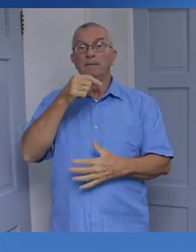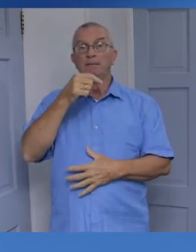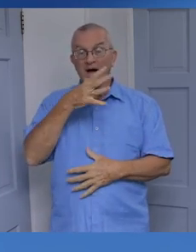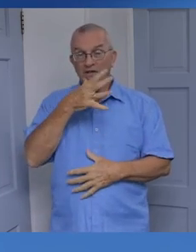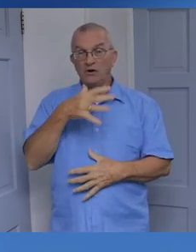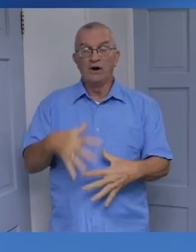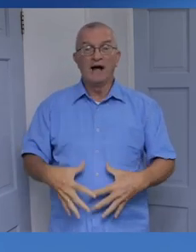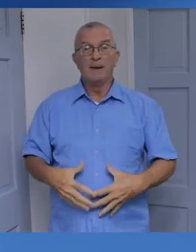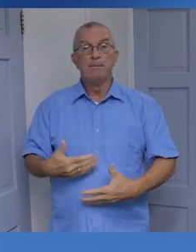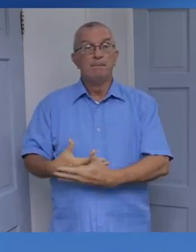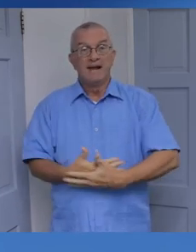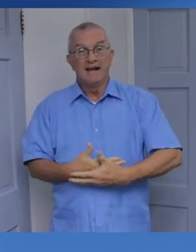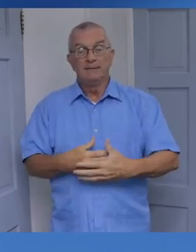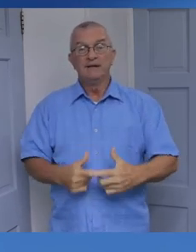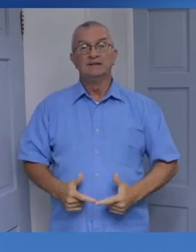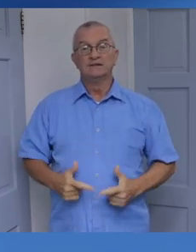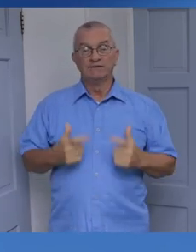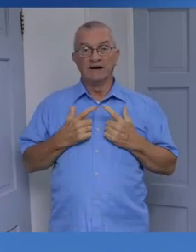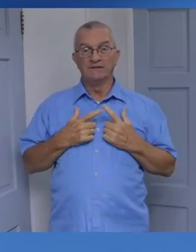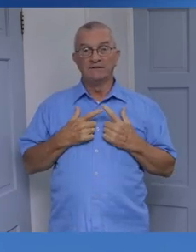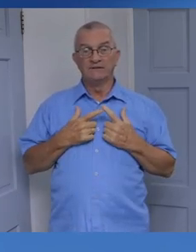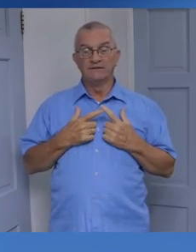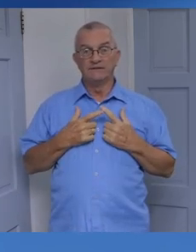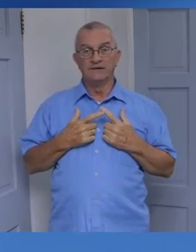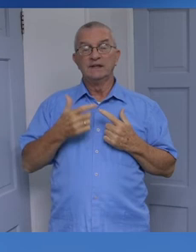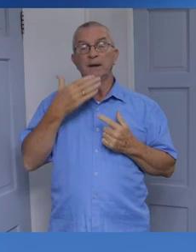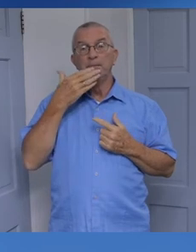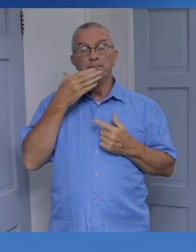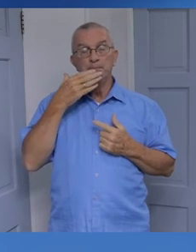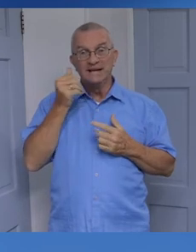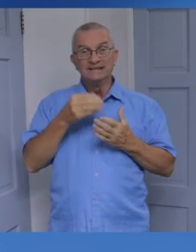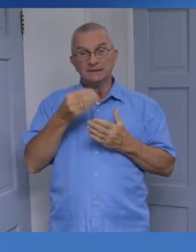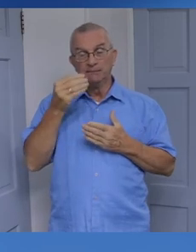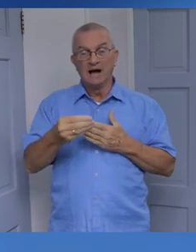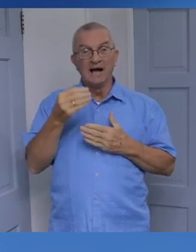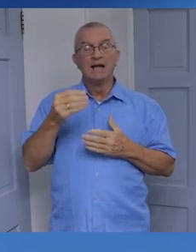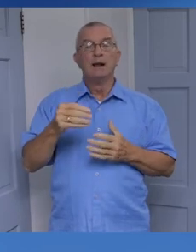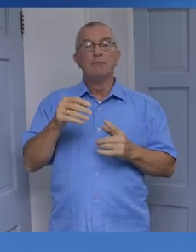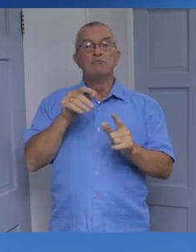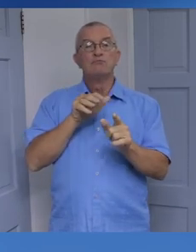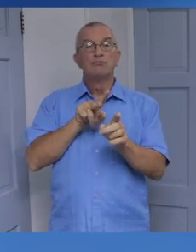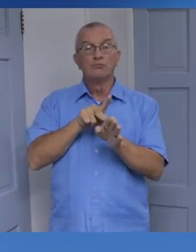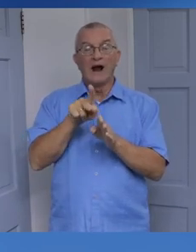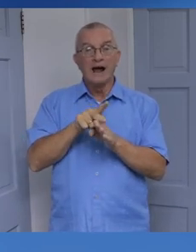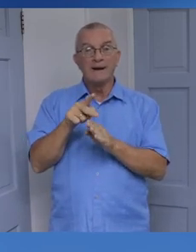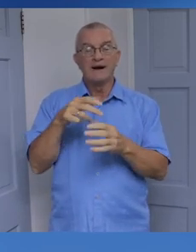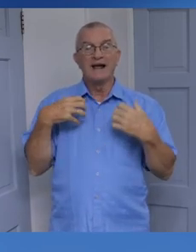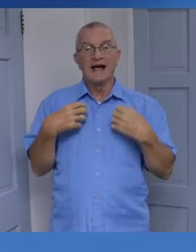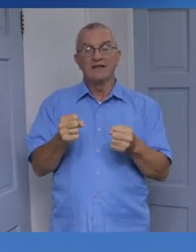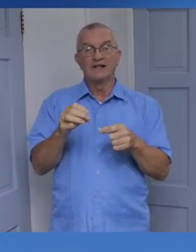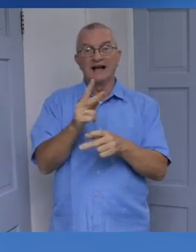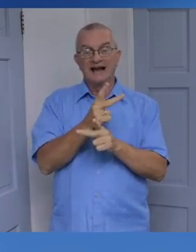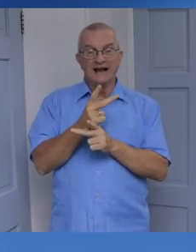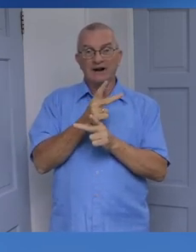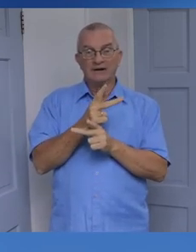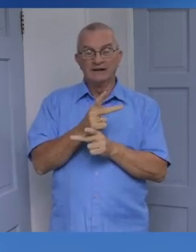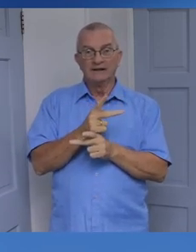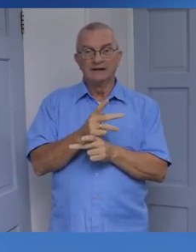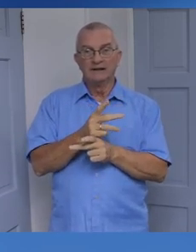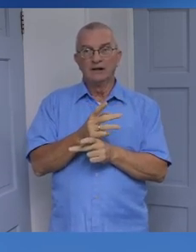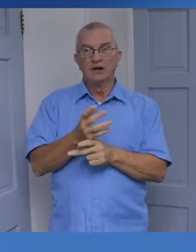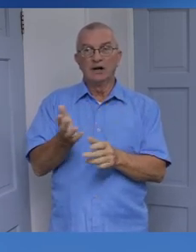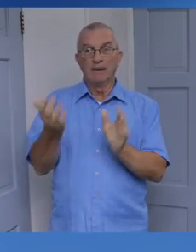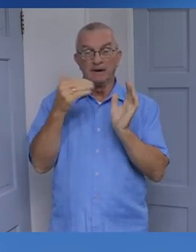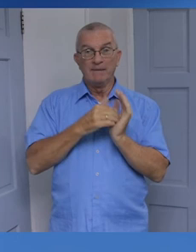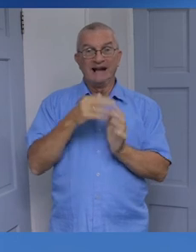best buy in primary health care, yielding a 16-fold return on investment when